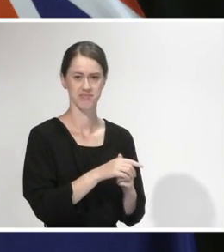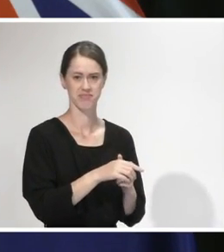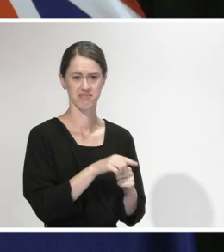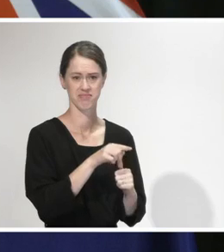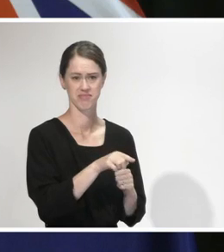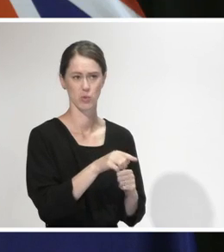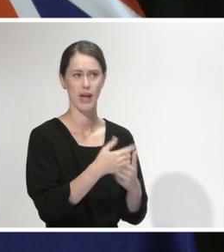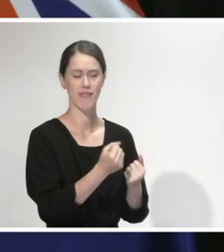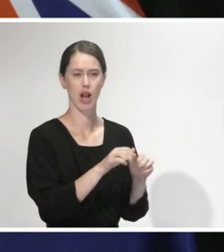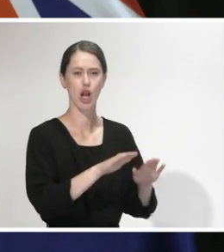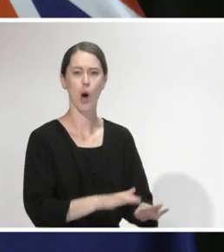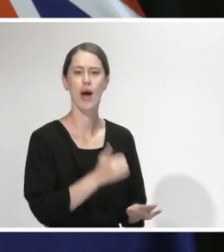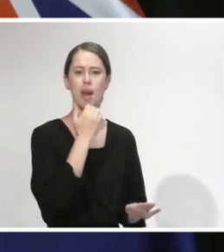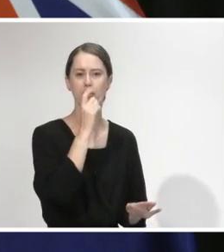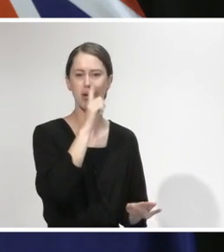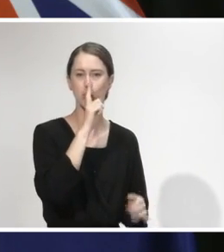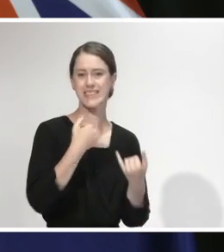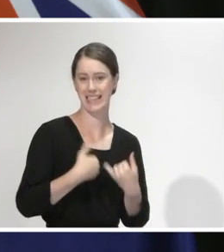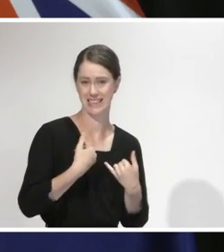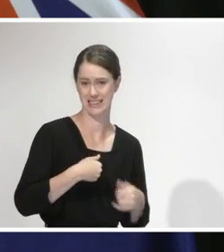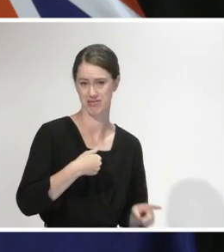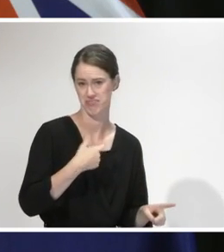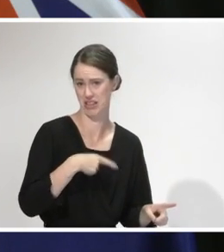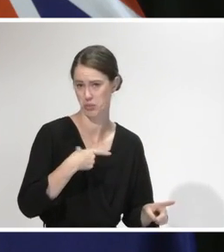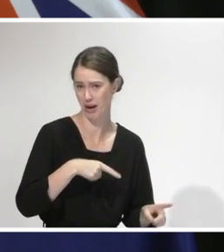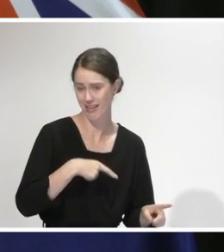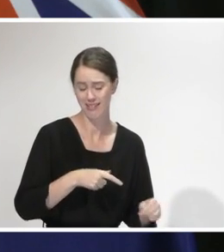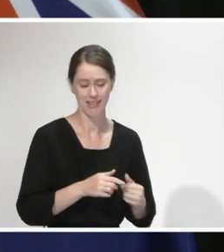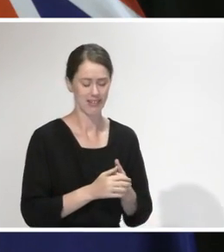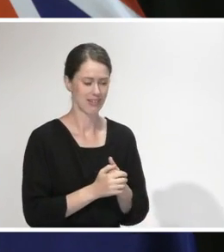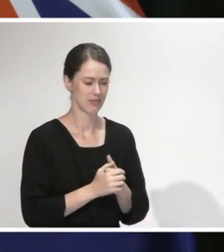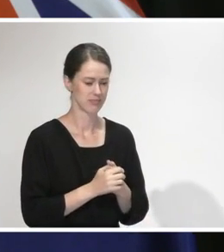of cases, and that is because most of,